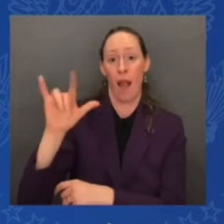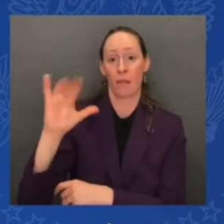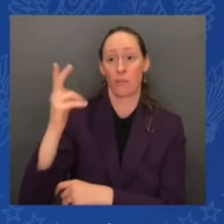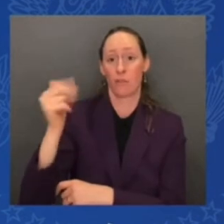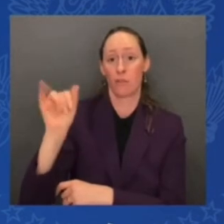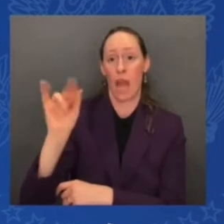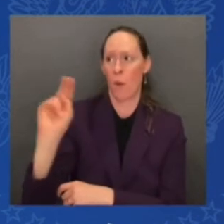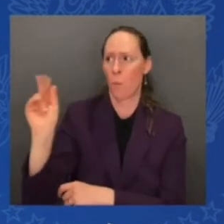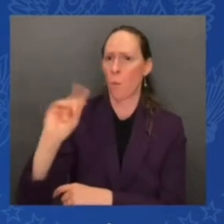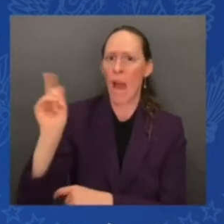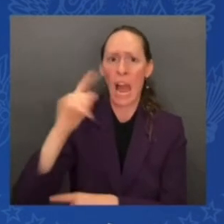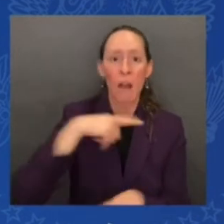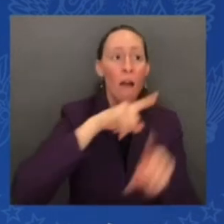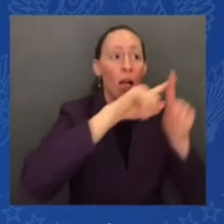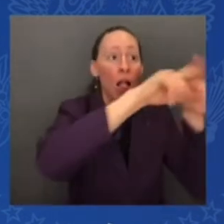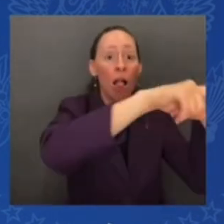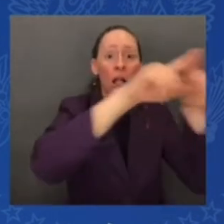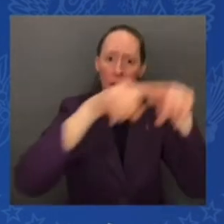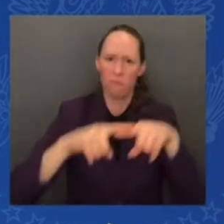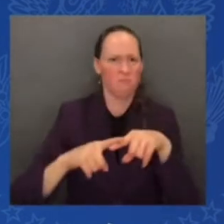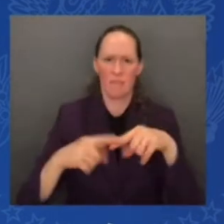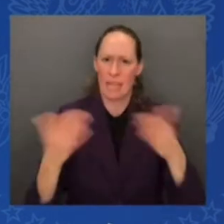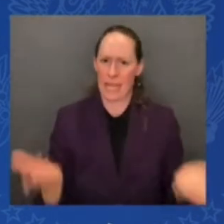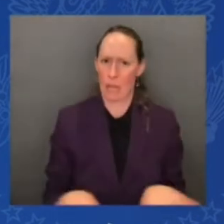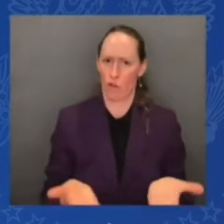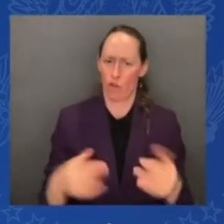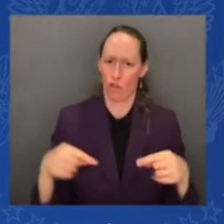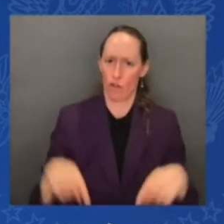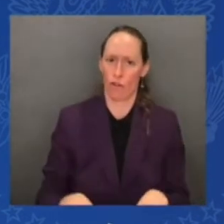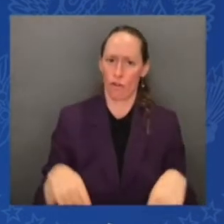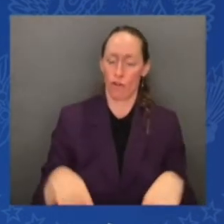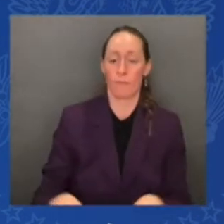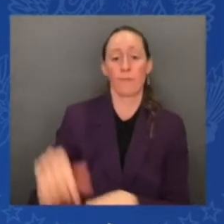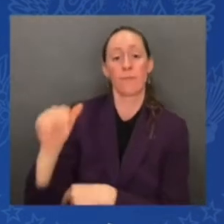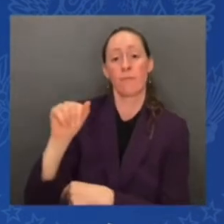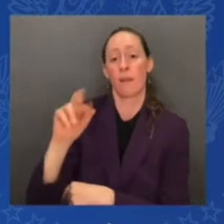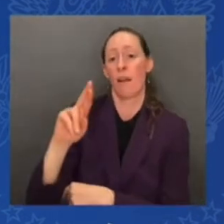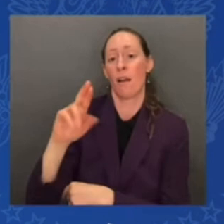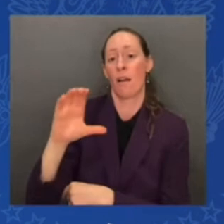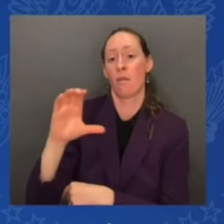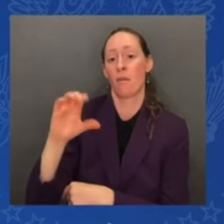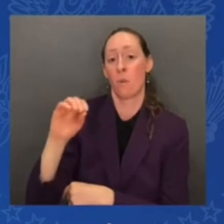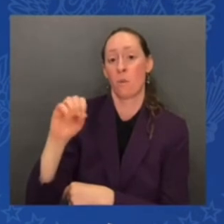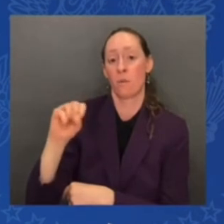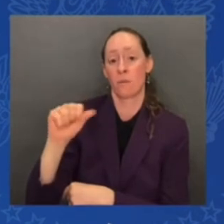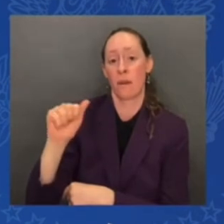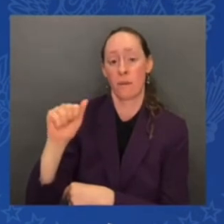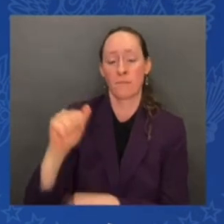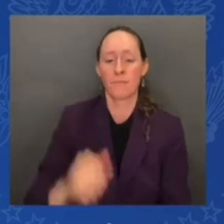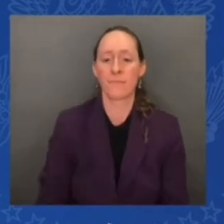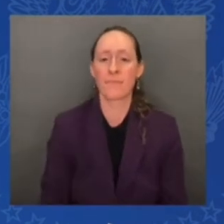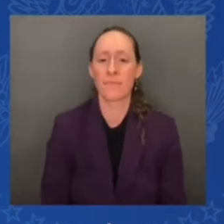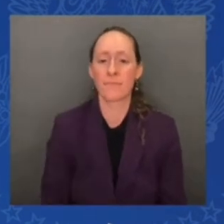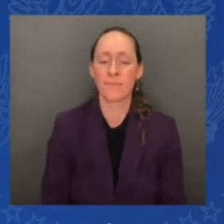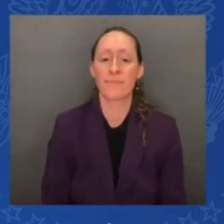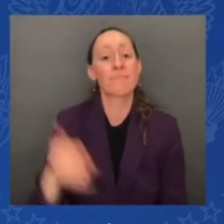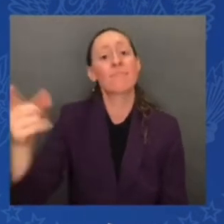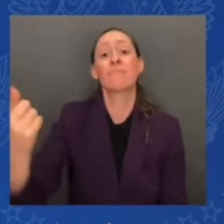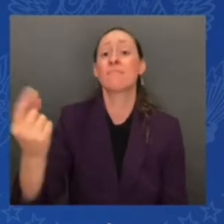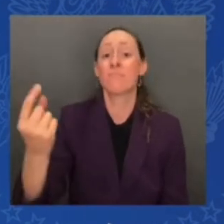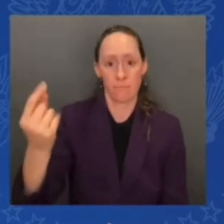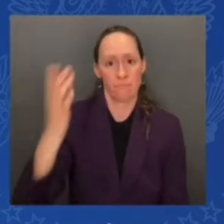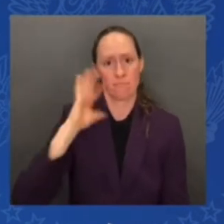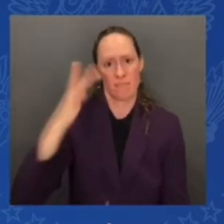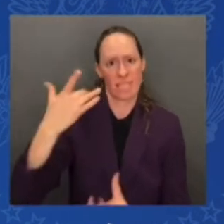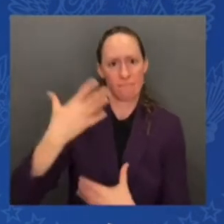Verona. Excuse me, I mispronounced it, Vernova, in Florida and New York.